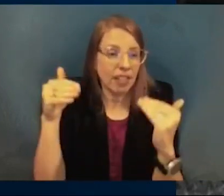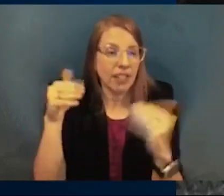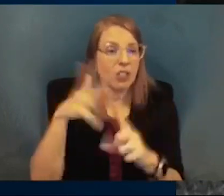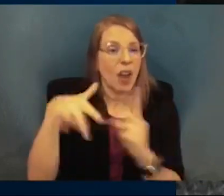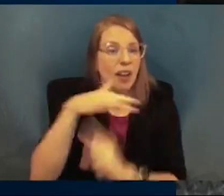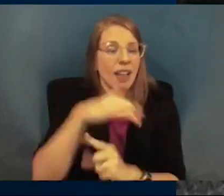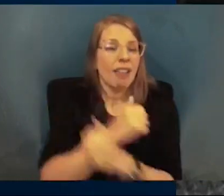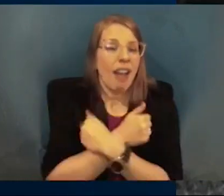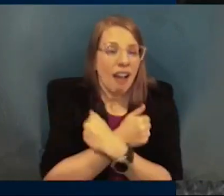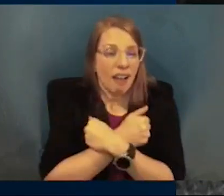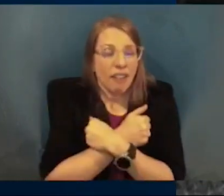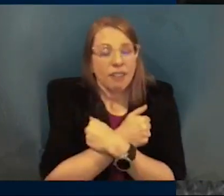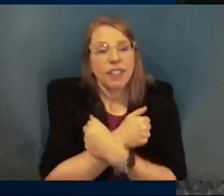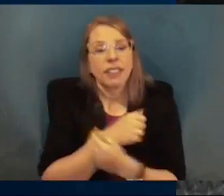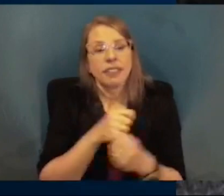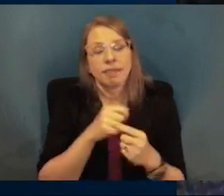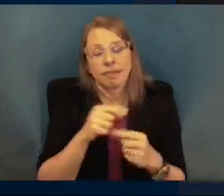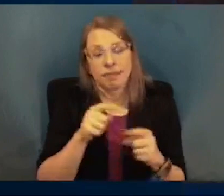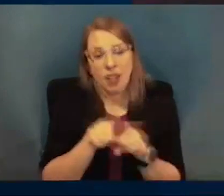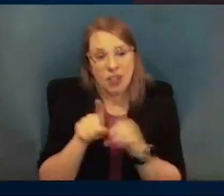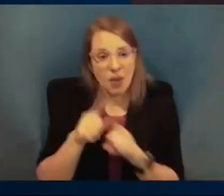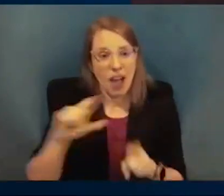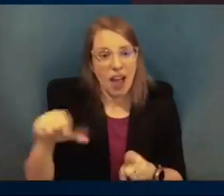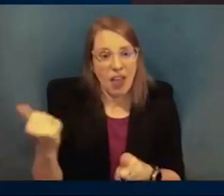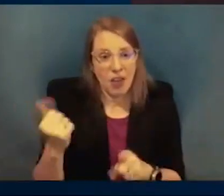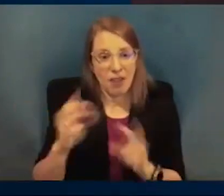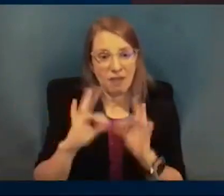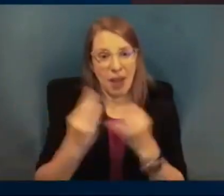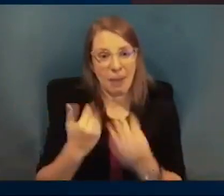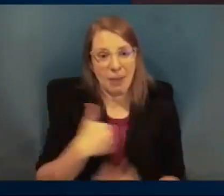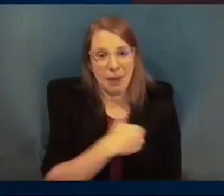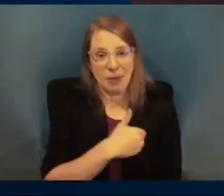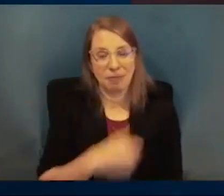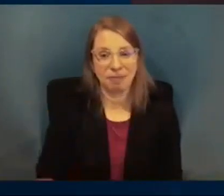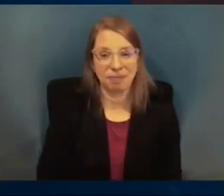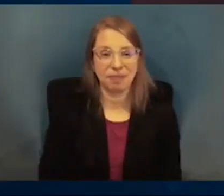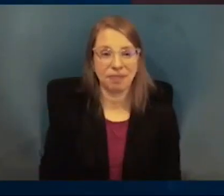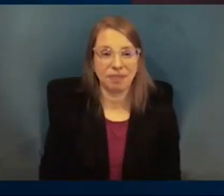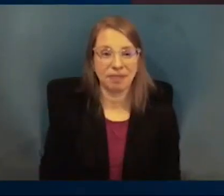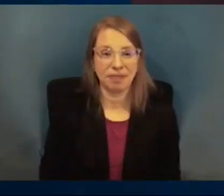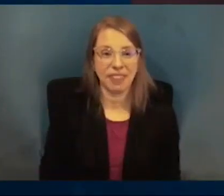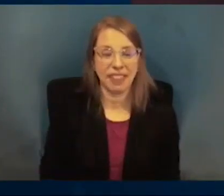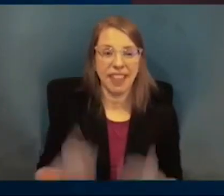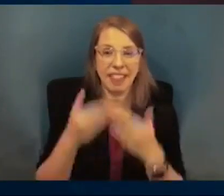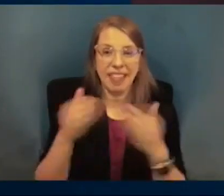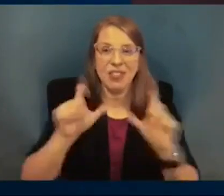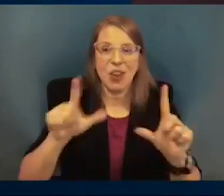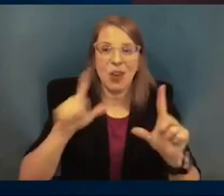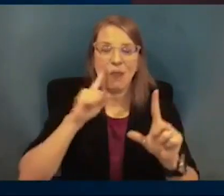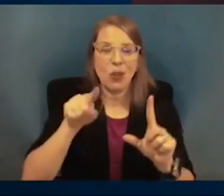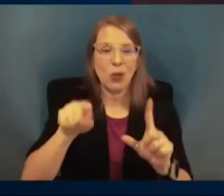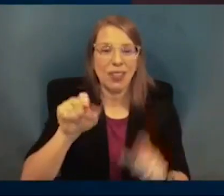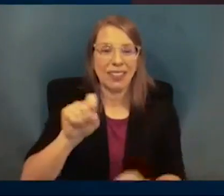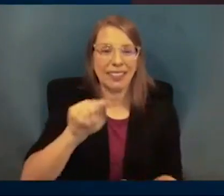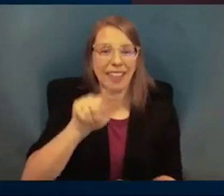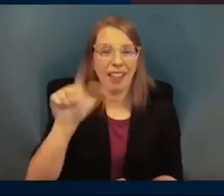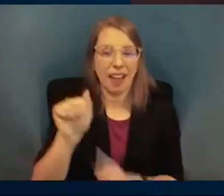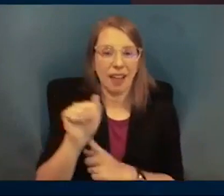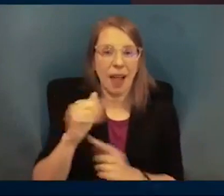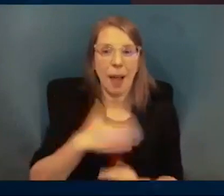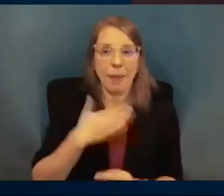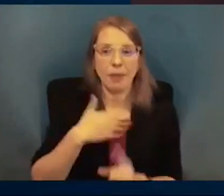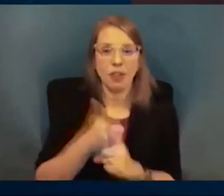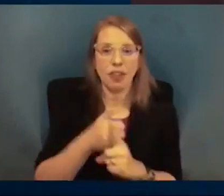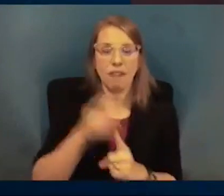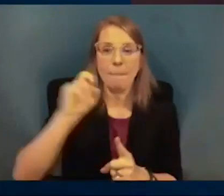members. Well, I think it's all good. All right. Well, this show's for you, Stella. Thank you for sharing about that. I'm glad you're getting home to see your family. Yeah, and my daughter